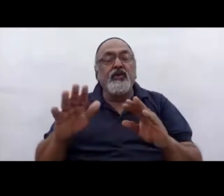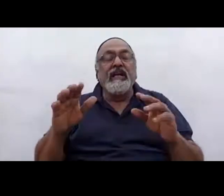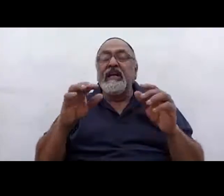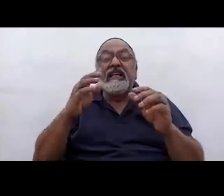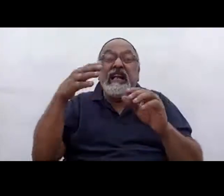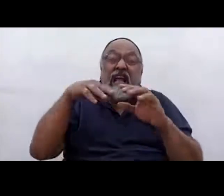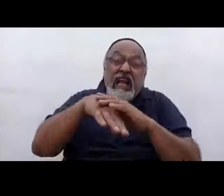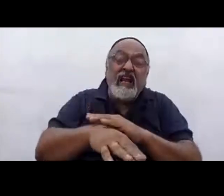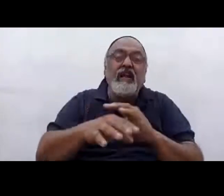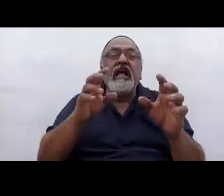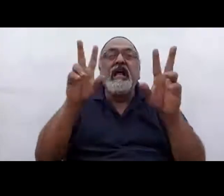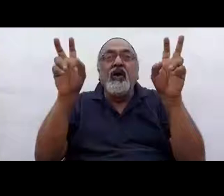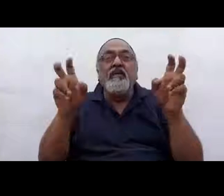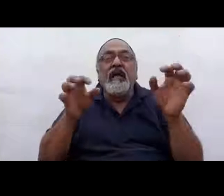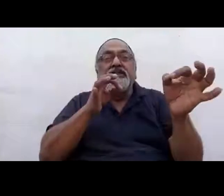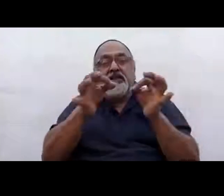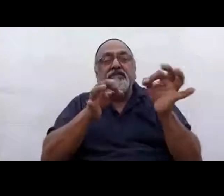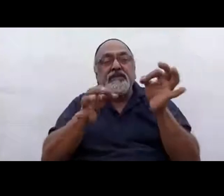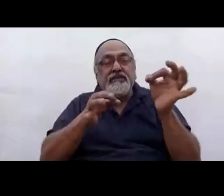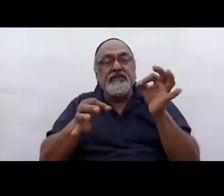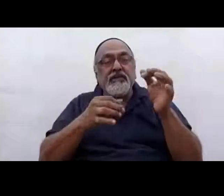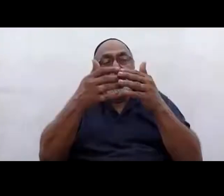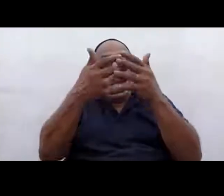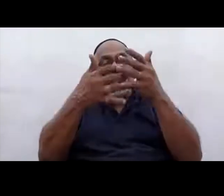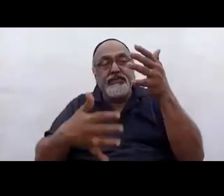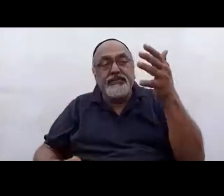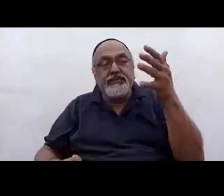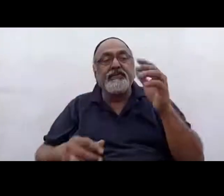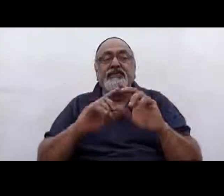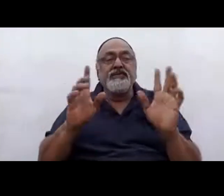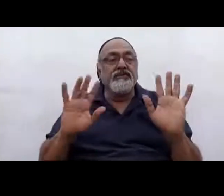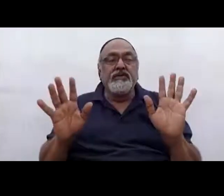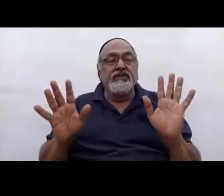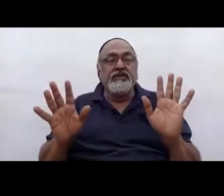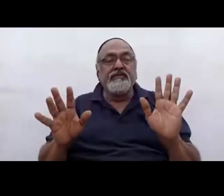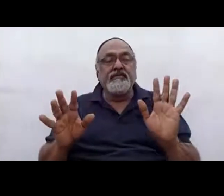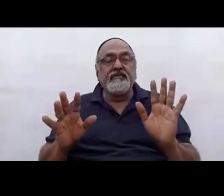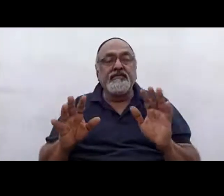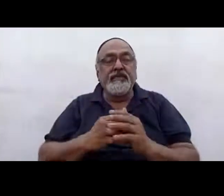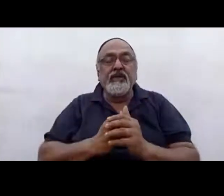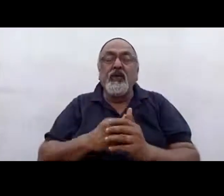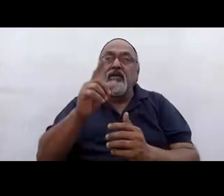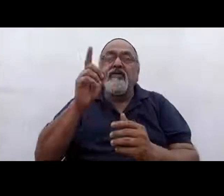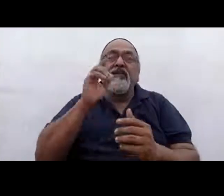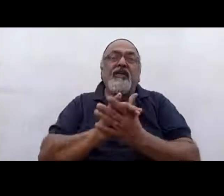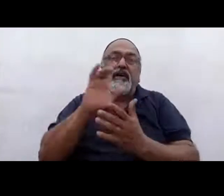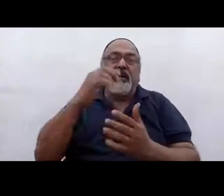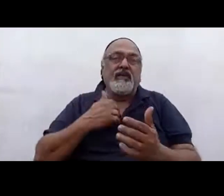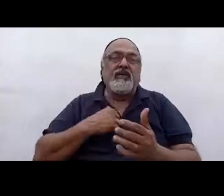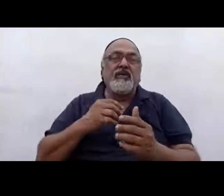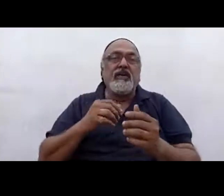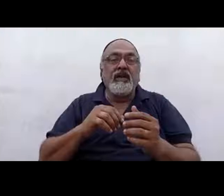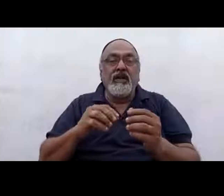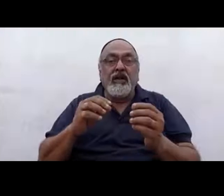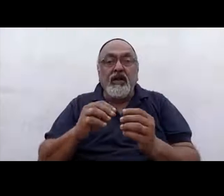detail. Like I would like to give an example here. One of my friends, he's writing a research paper on